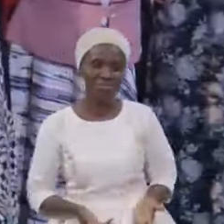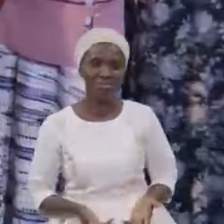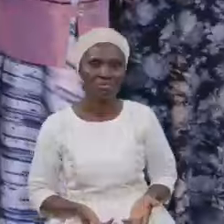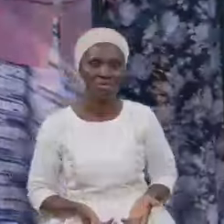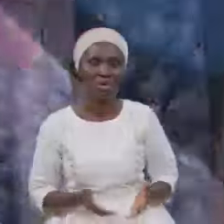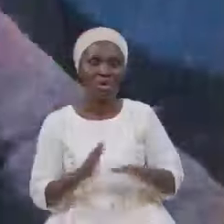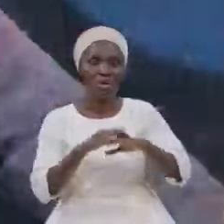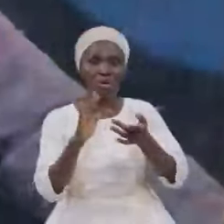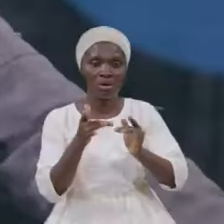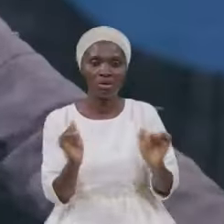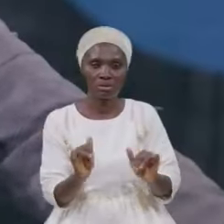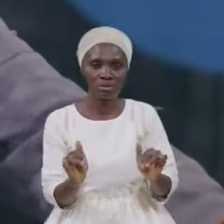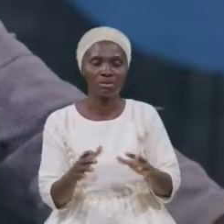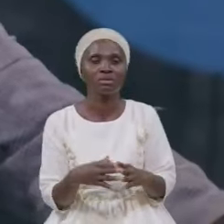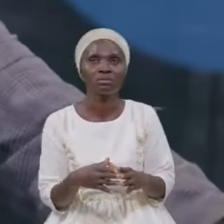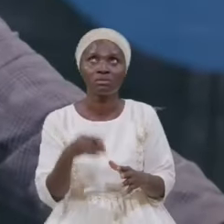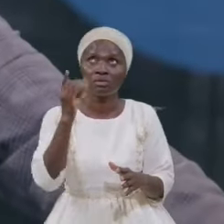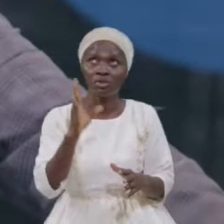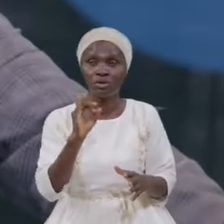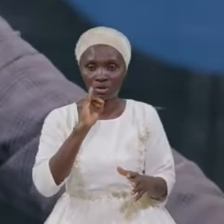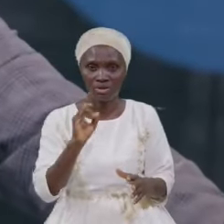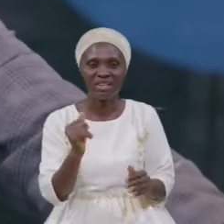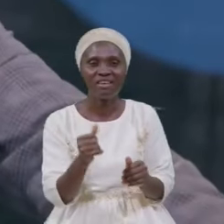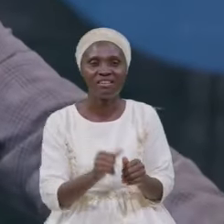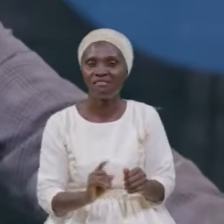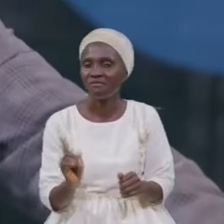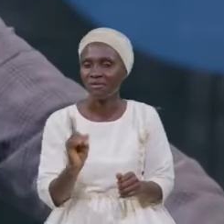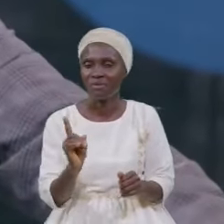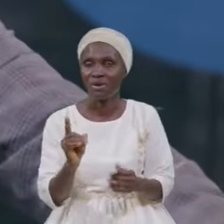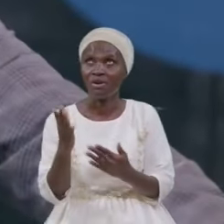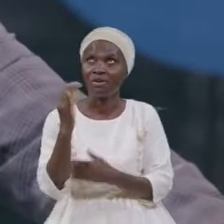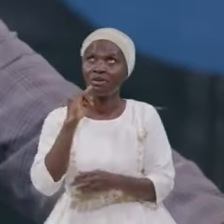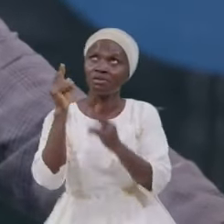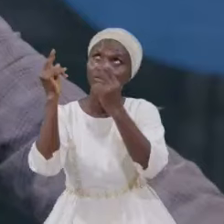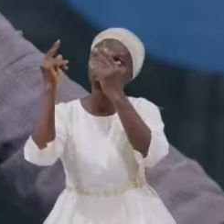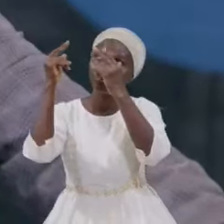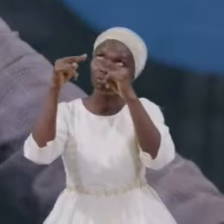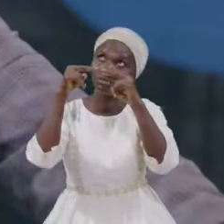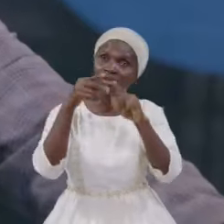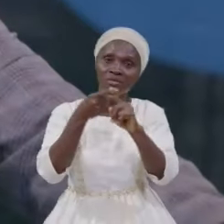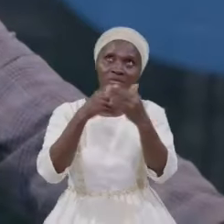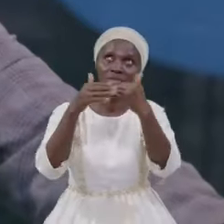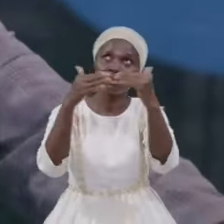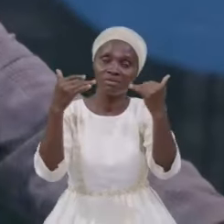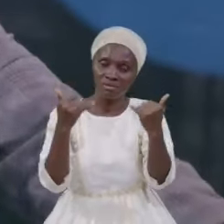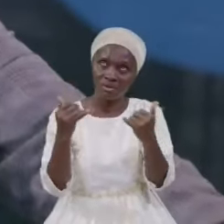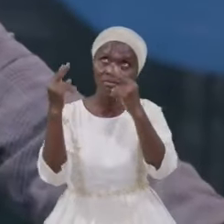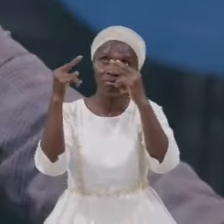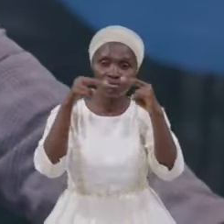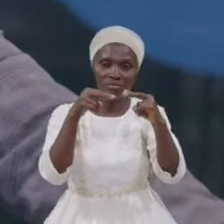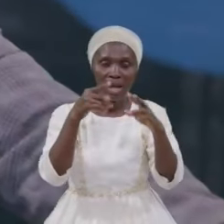everywhere and he's looking down from heaven right now, because this is the